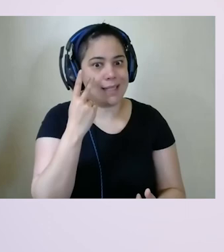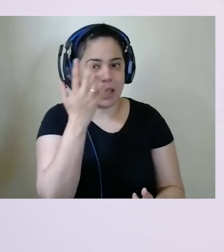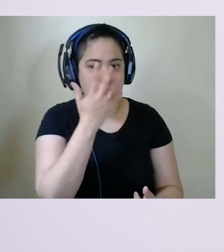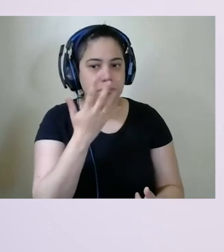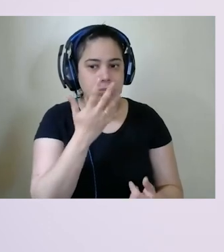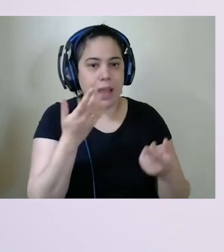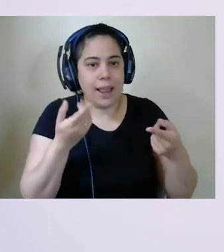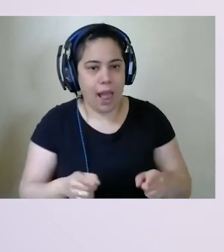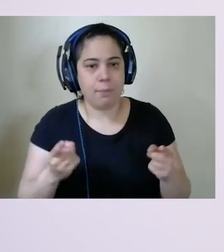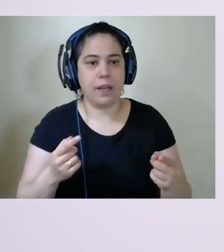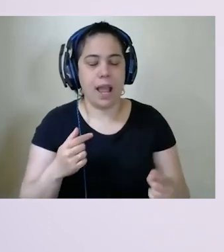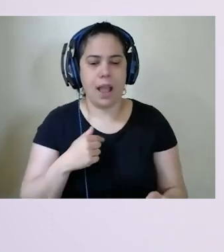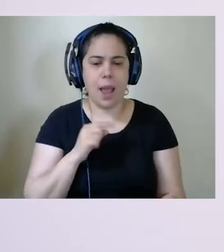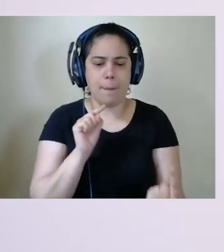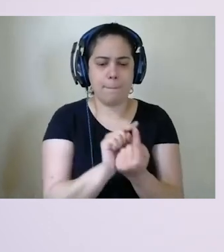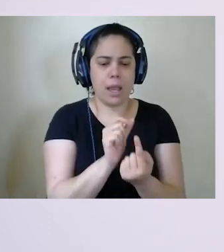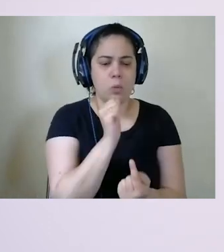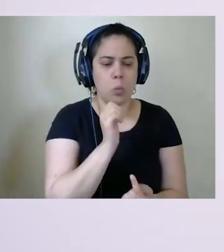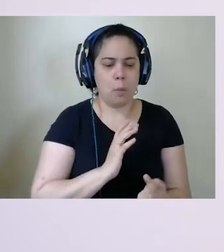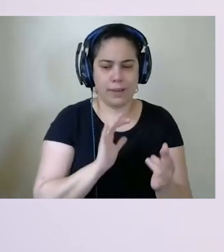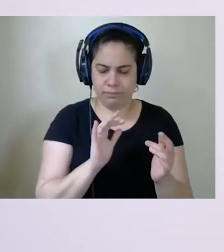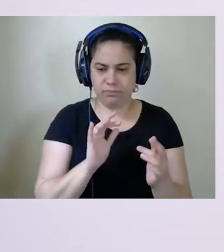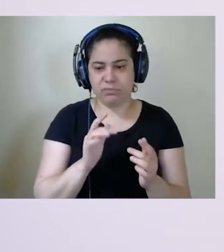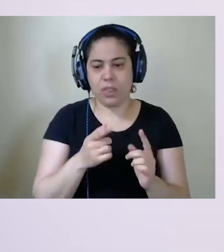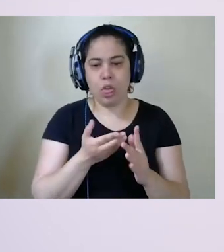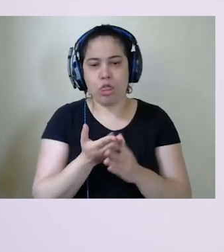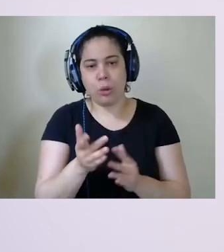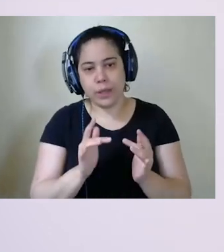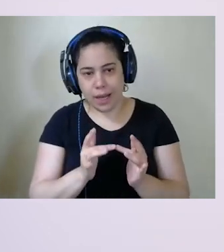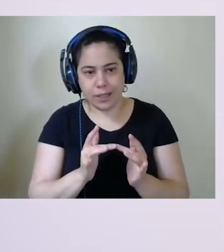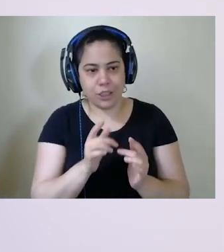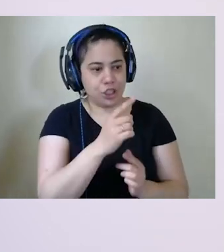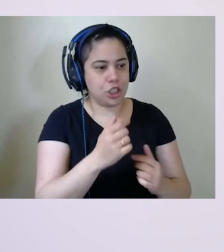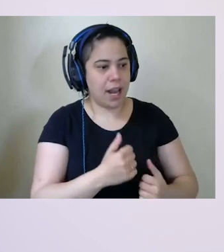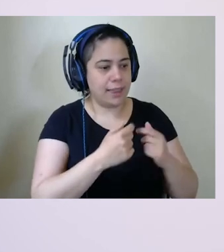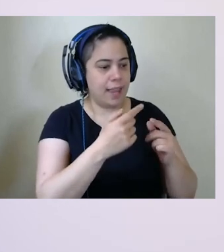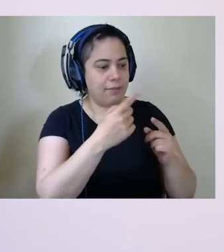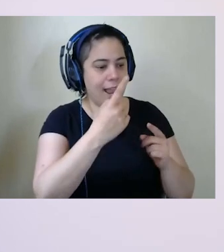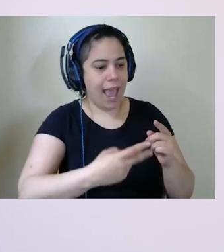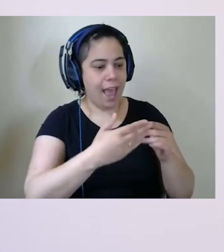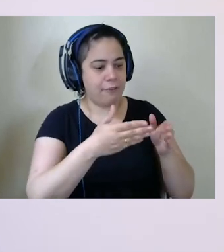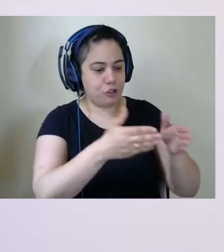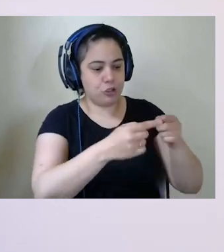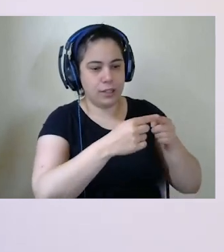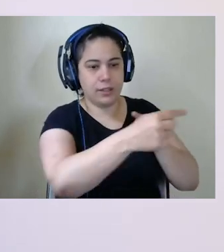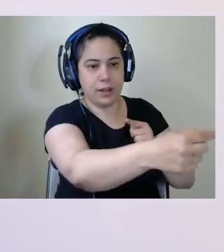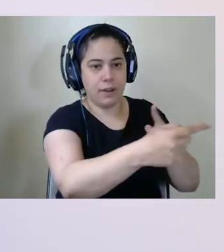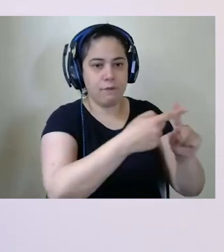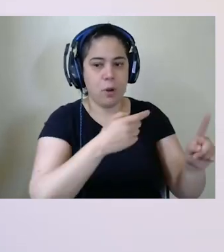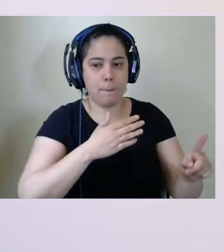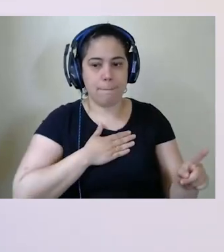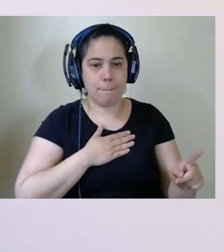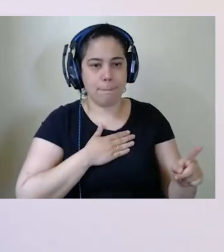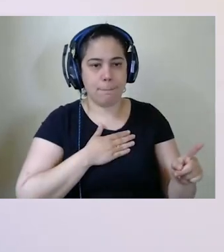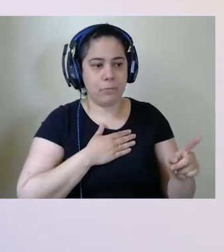meeting a woman online who lived a half a block away from the supermarket where